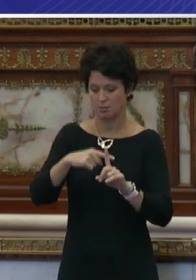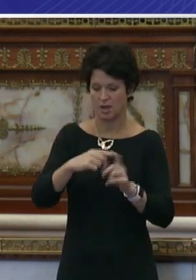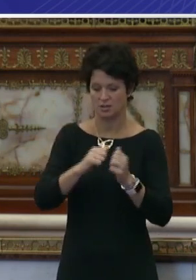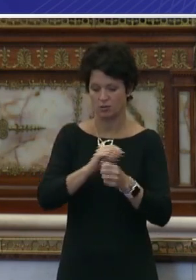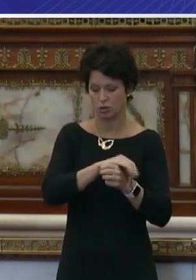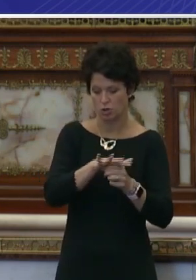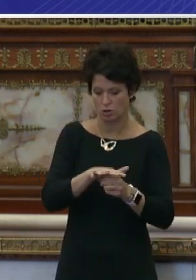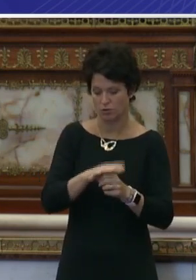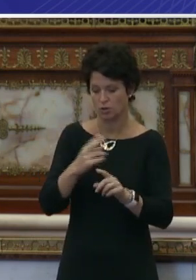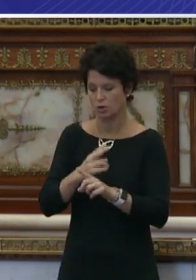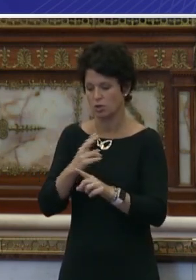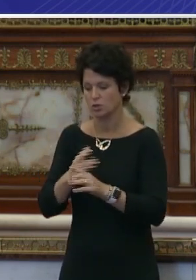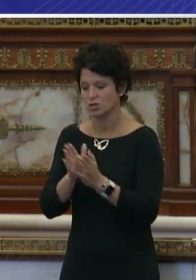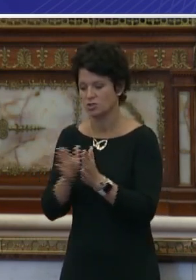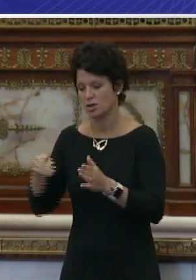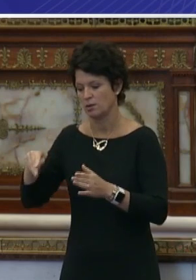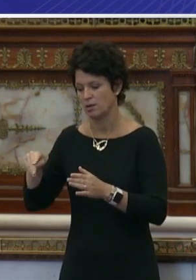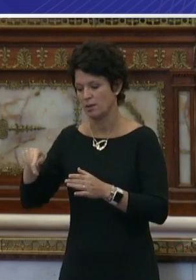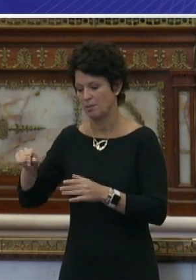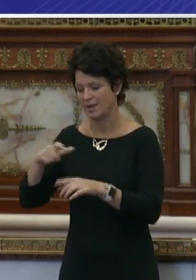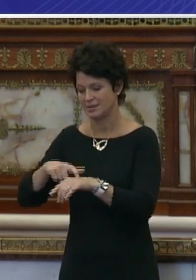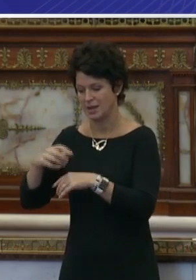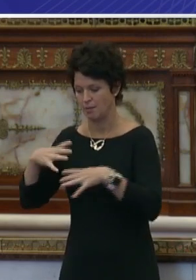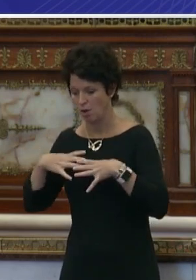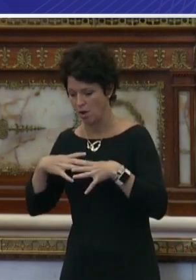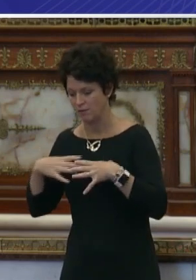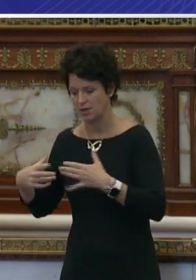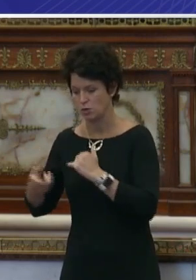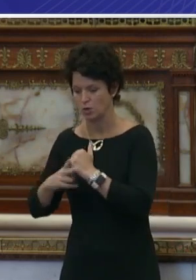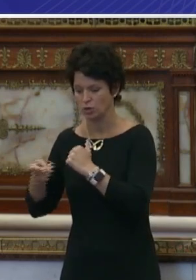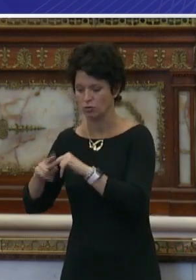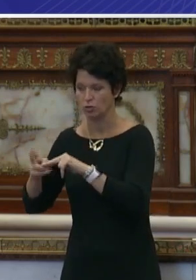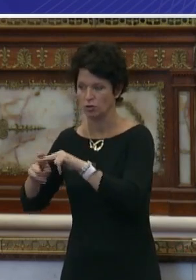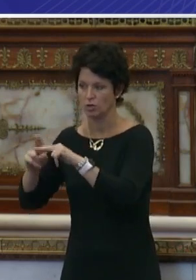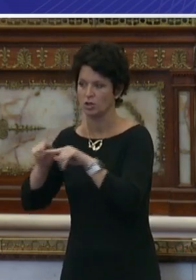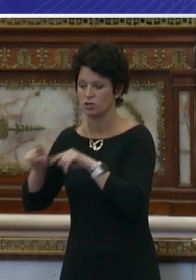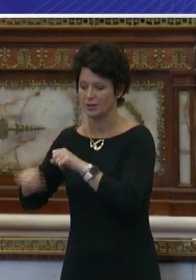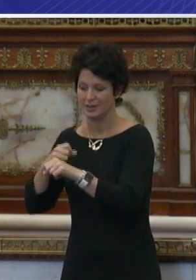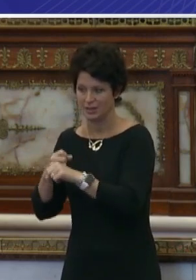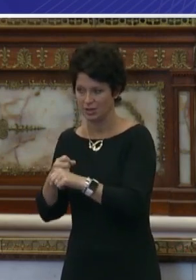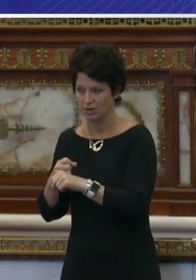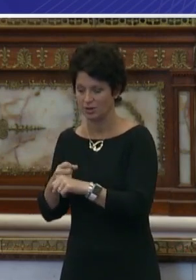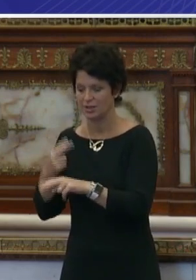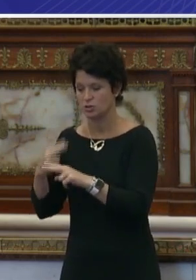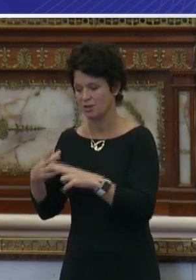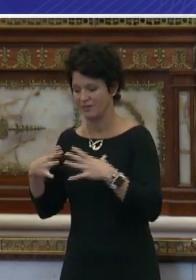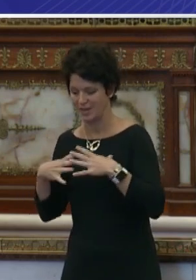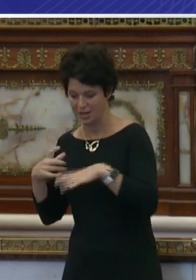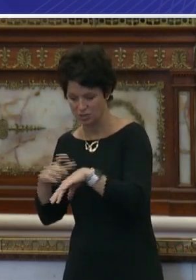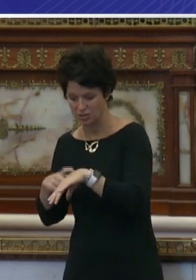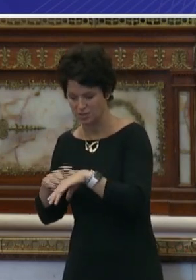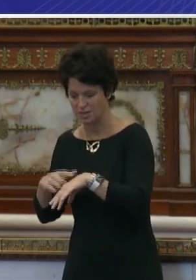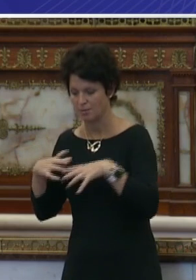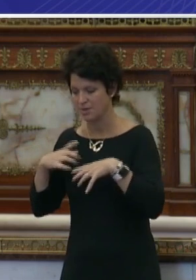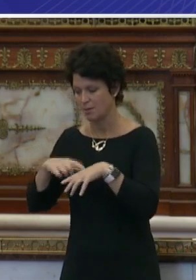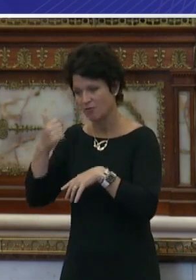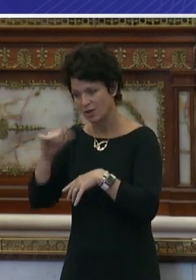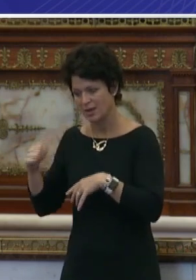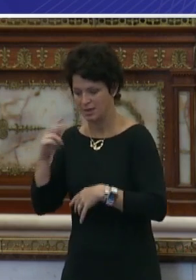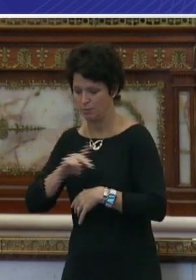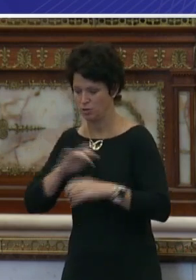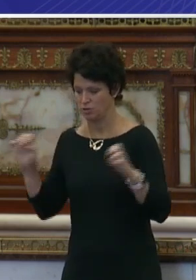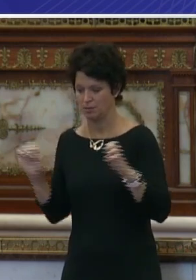or to utilize general paid time off that you've accrued throughout the year, paid time off that is also supposed to act as vacation time, and time off for any other